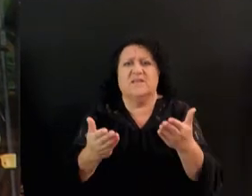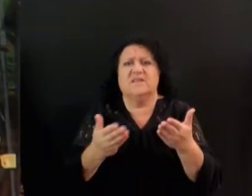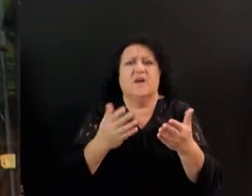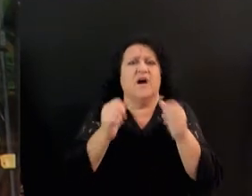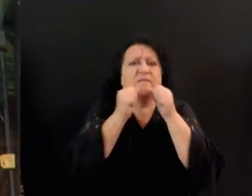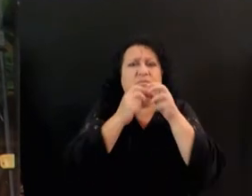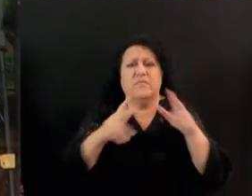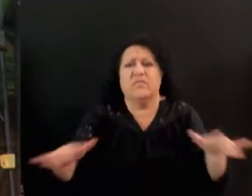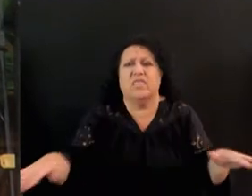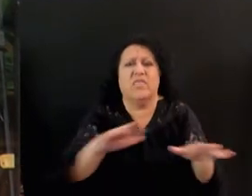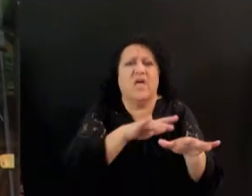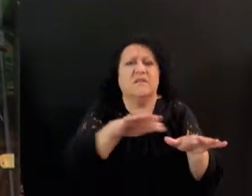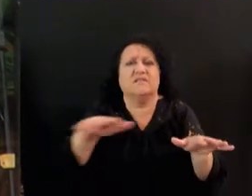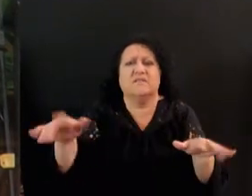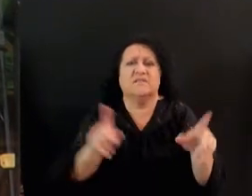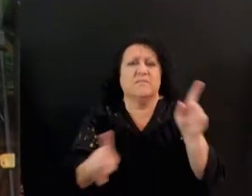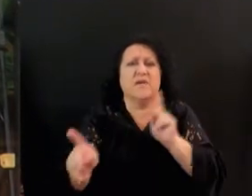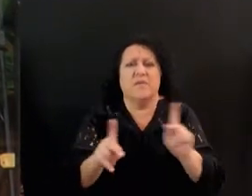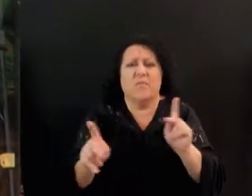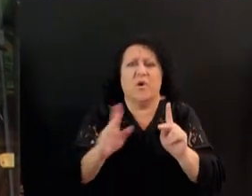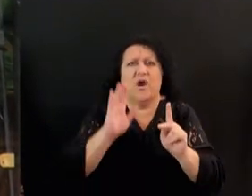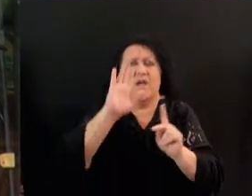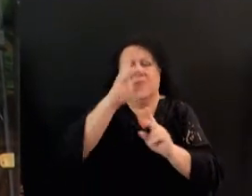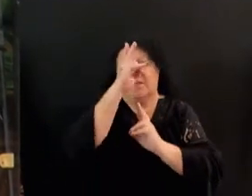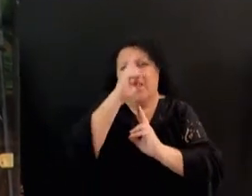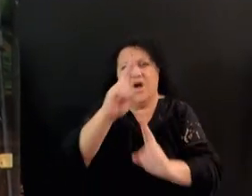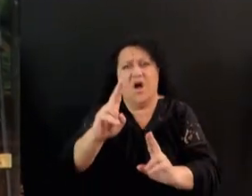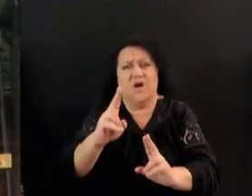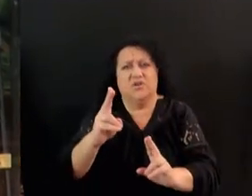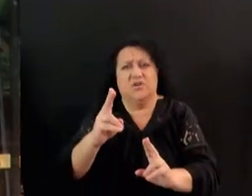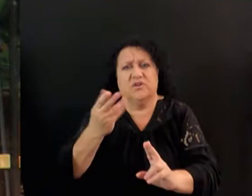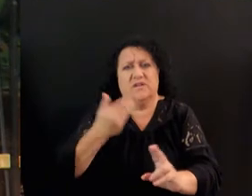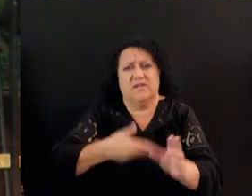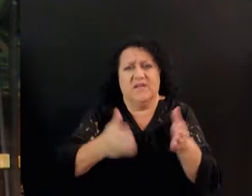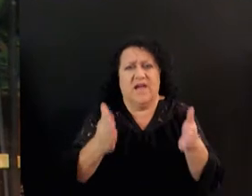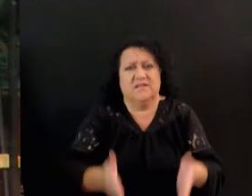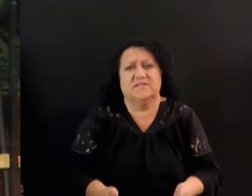honored guest. That is how God sees you.